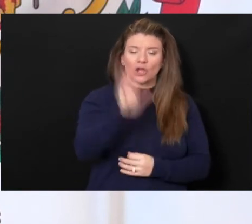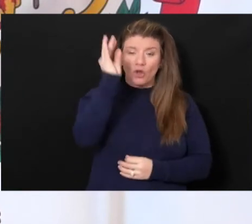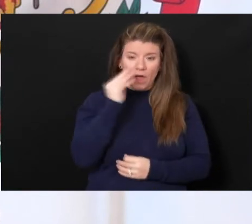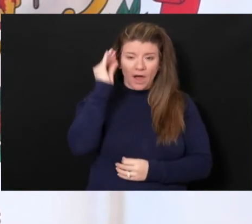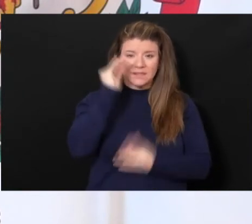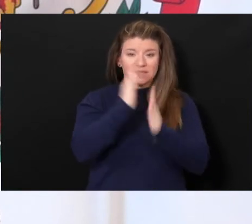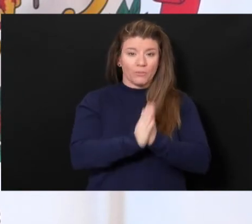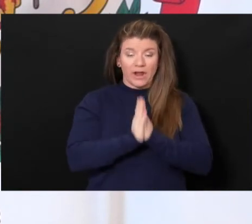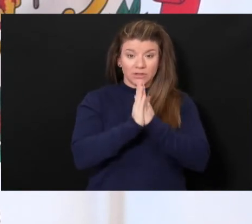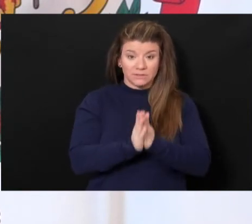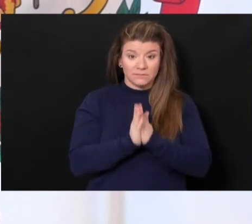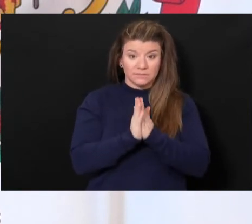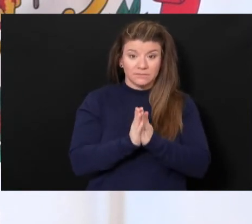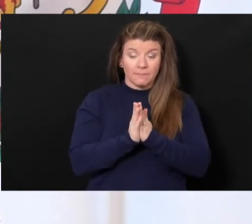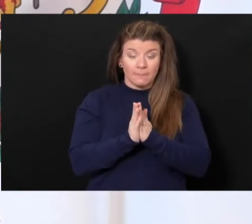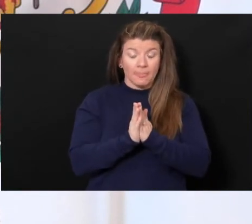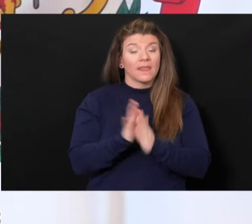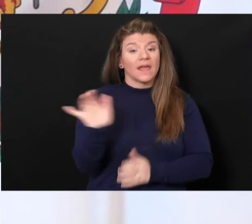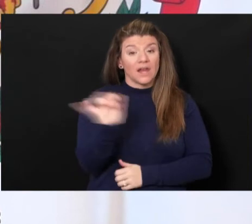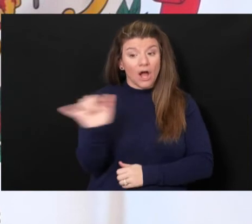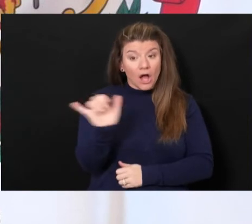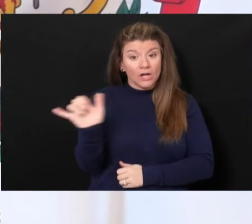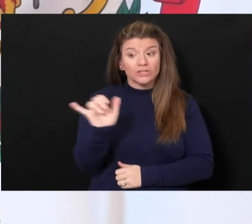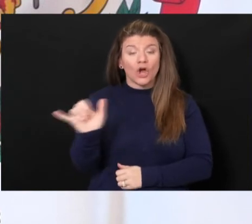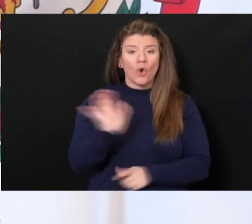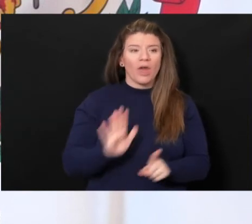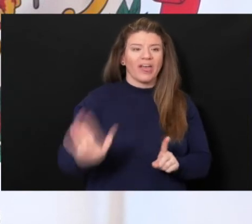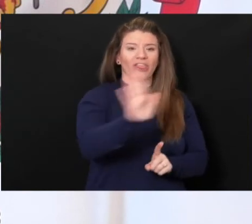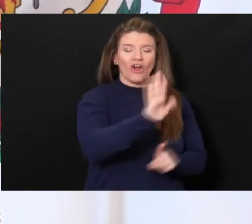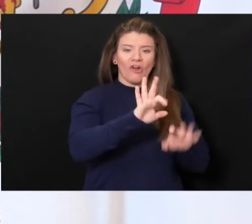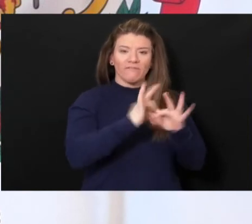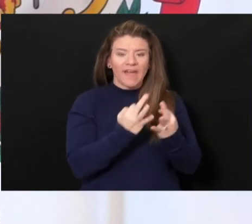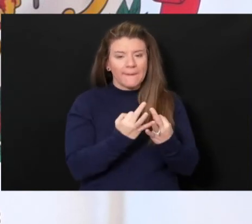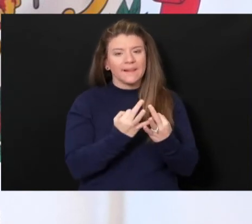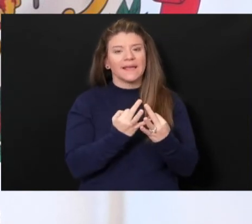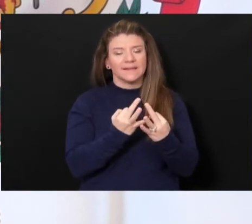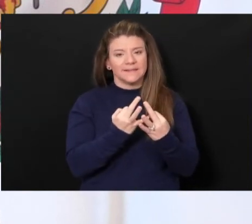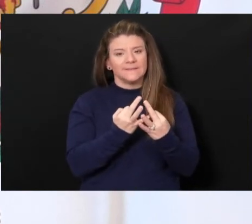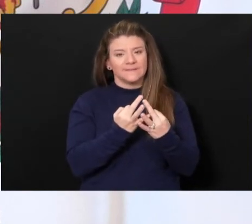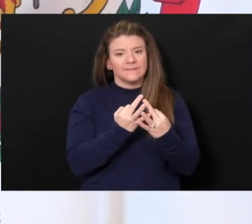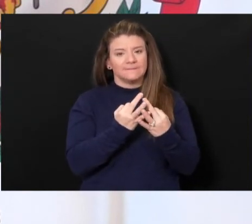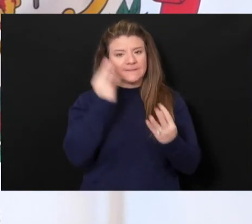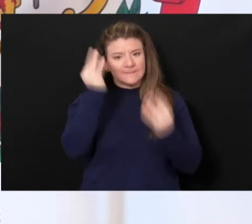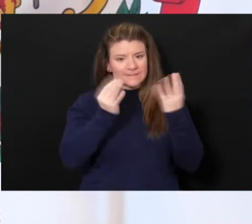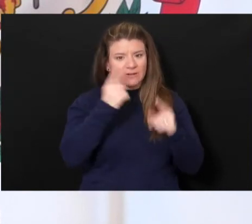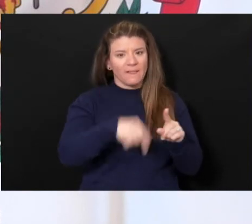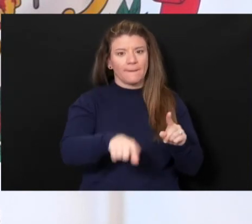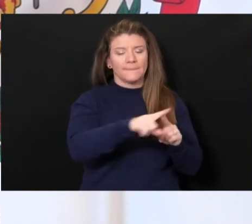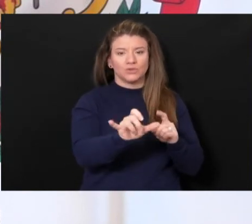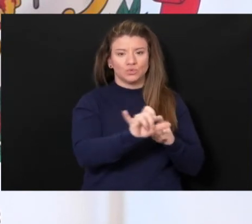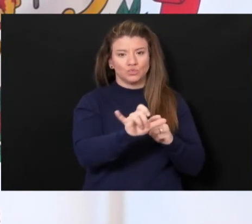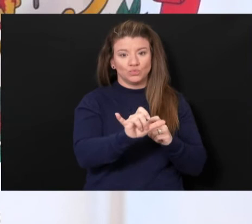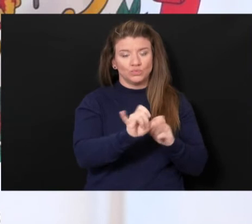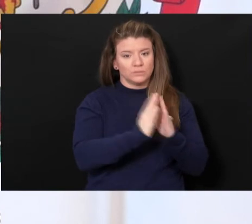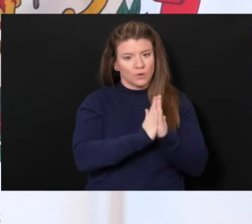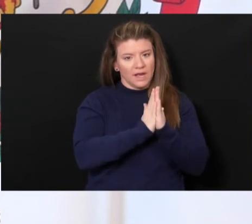prayers, and absolutely all of their loved ones in each and every way. You